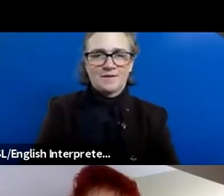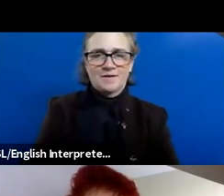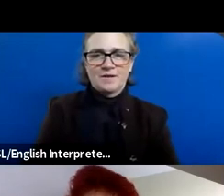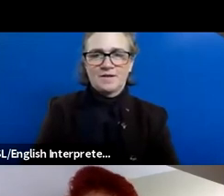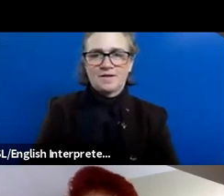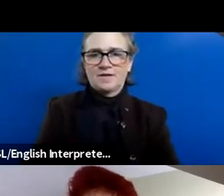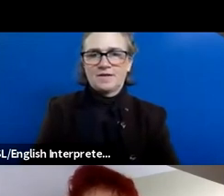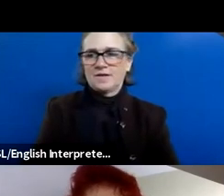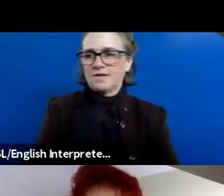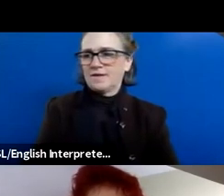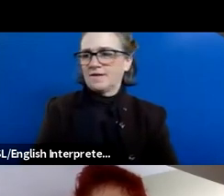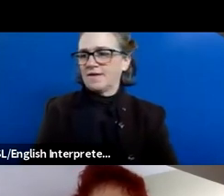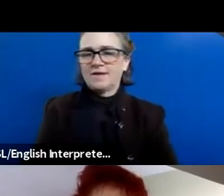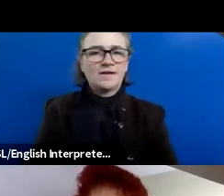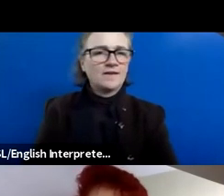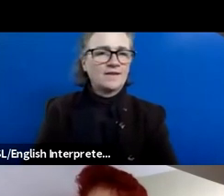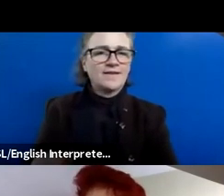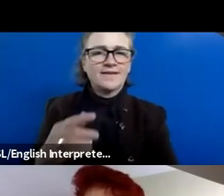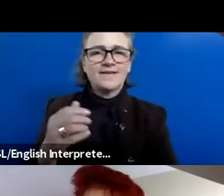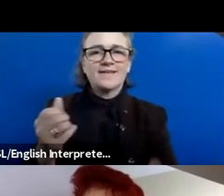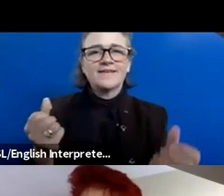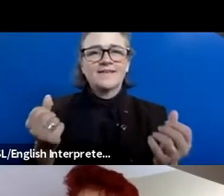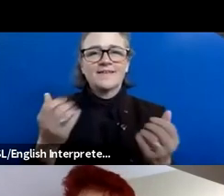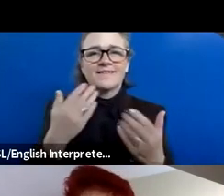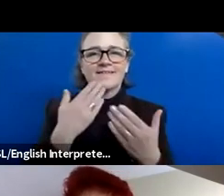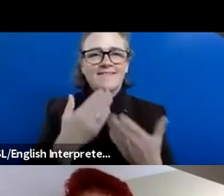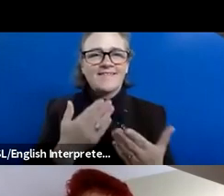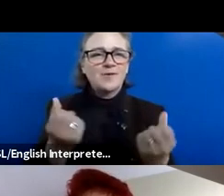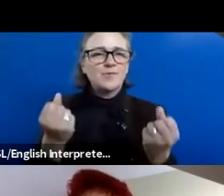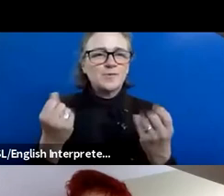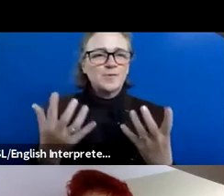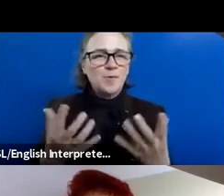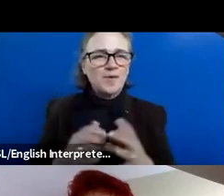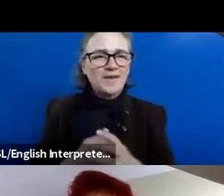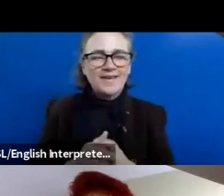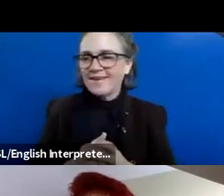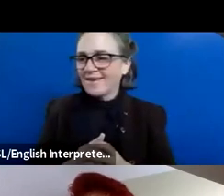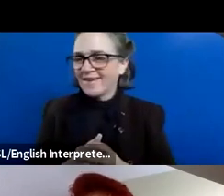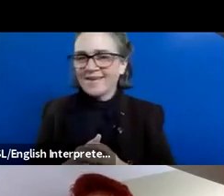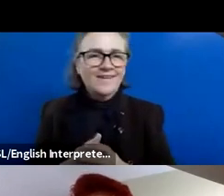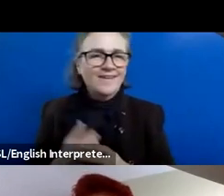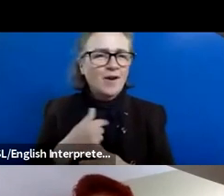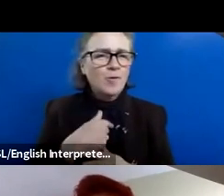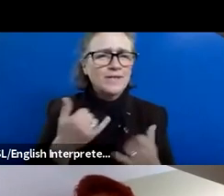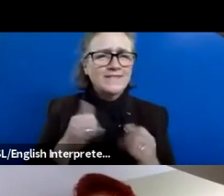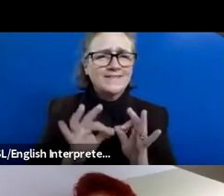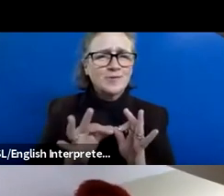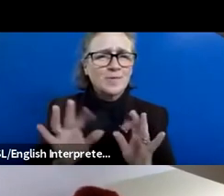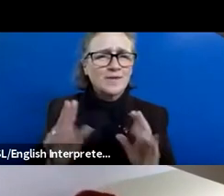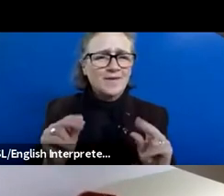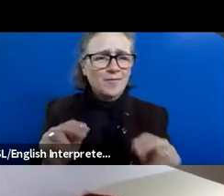so many kind of moving moments and inspiration. I think you have a campaign committee here, friends.